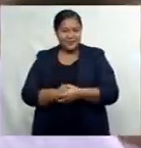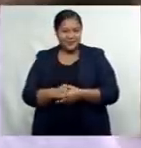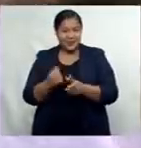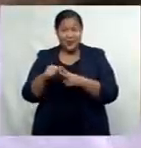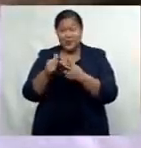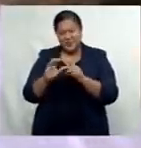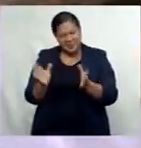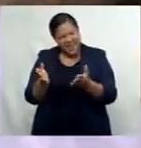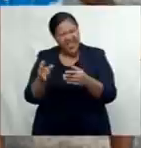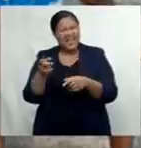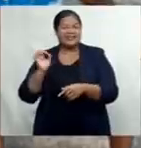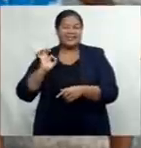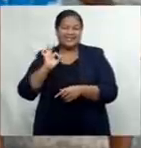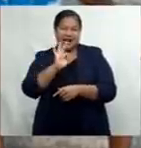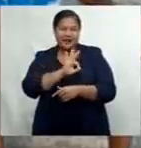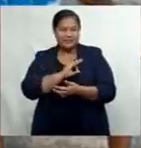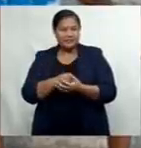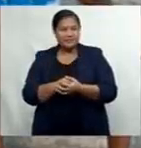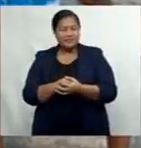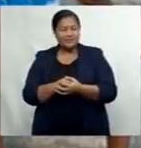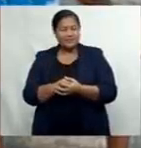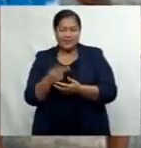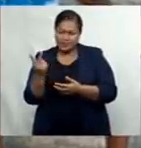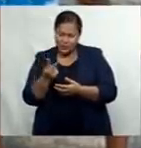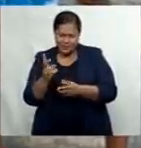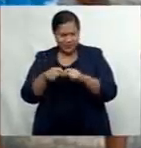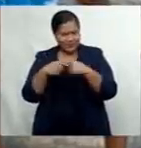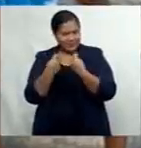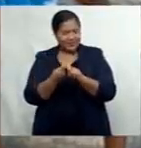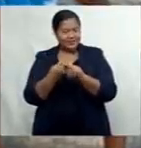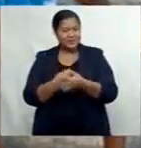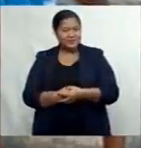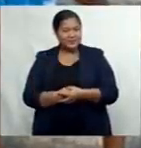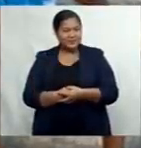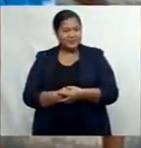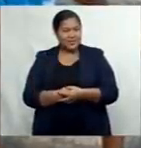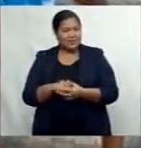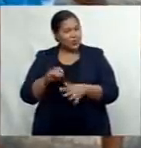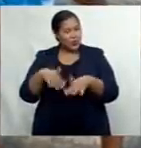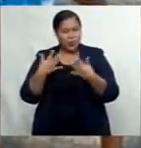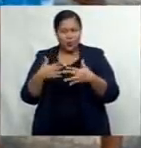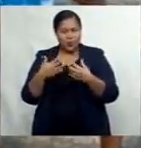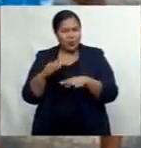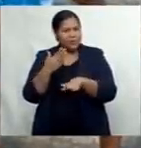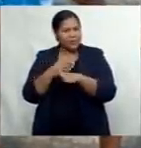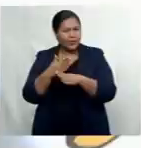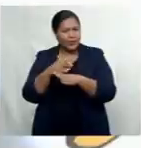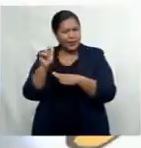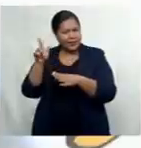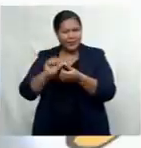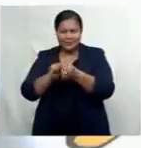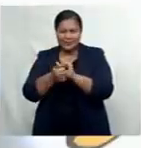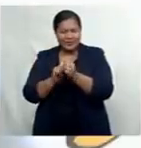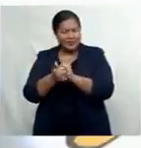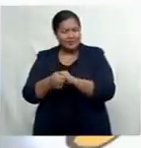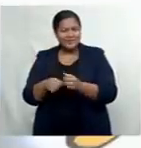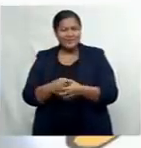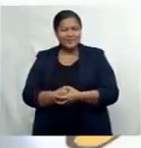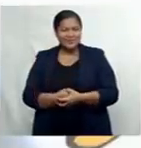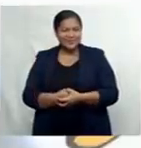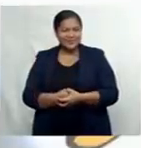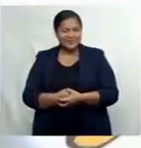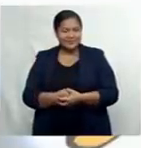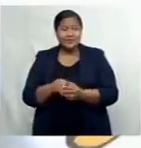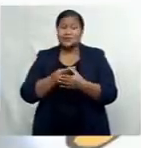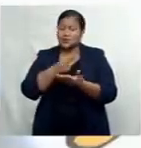and staff in both teams with this fantastic performance. They are